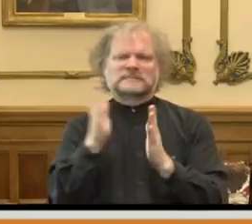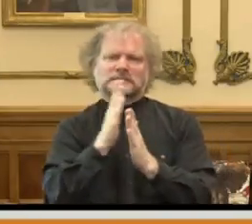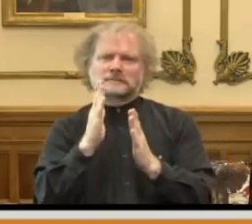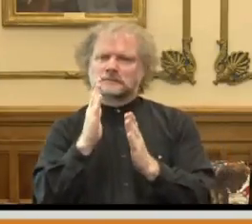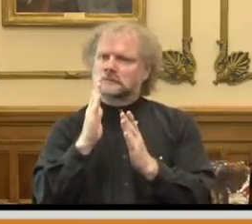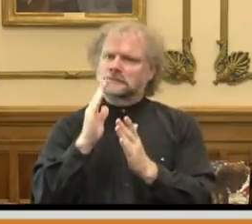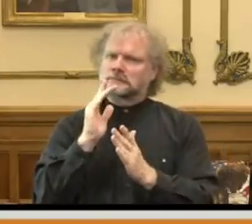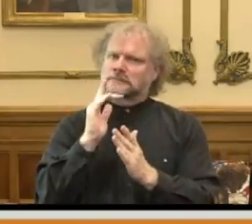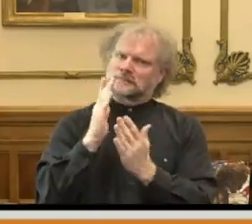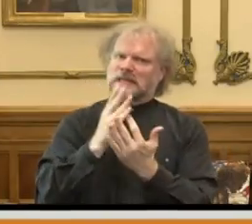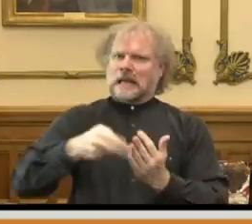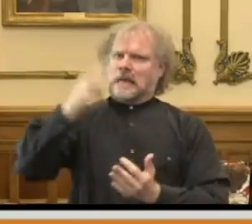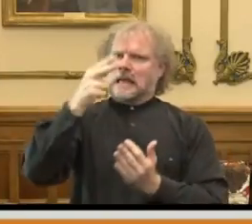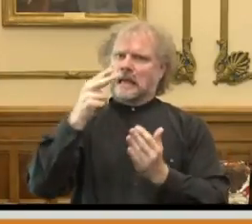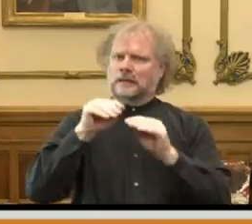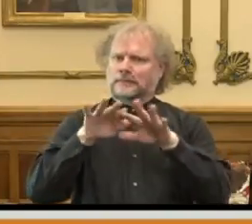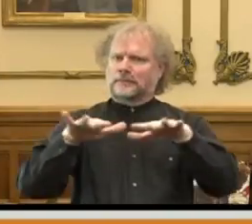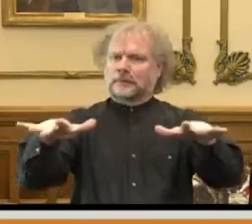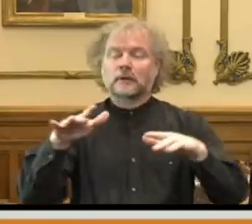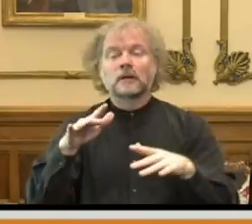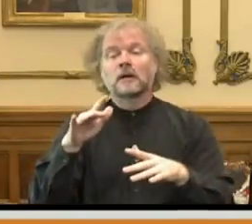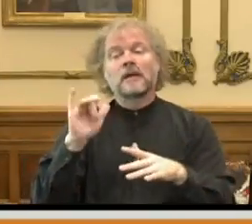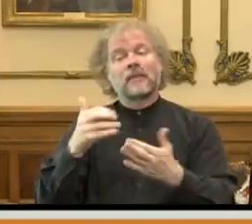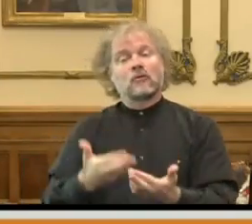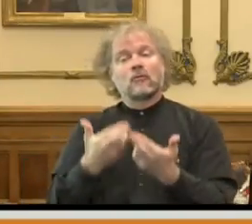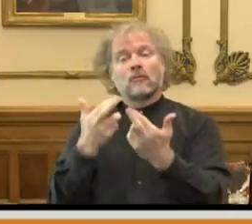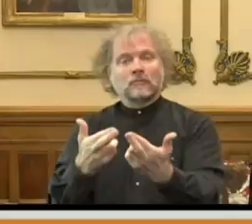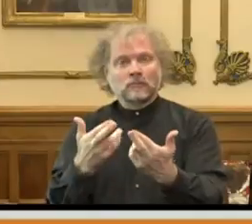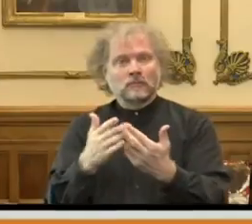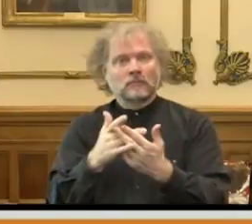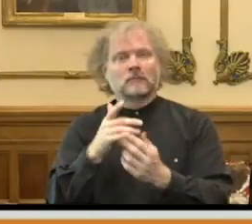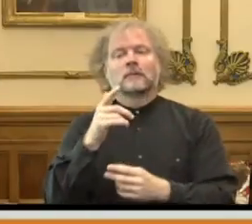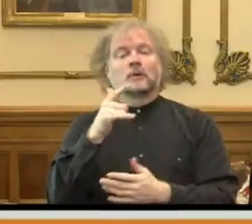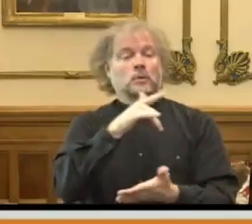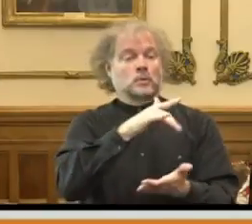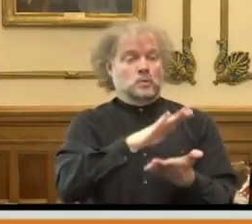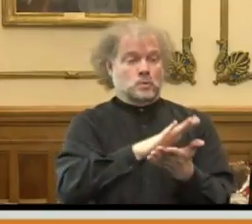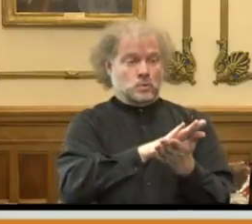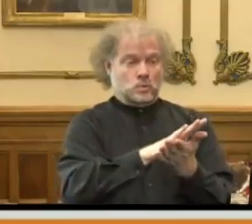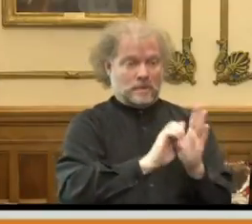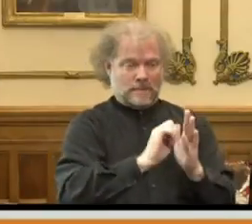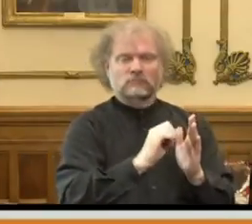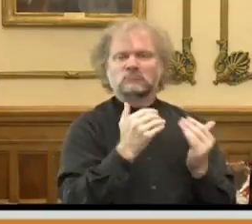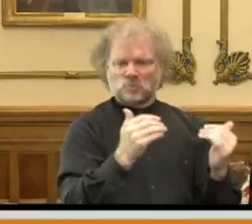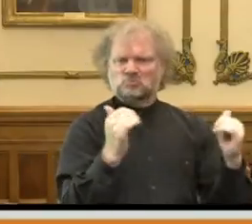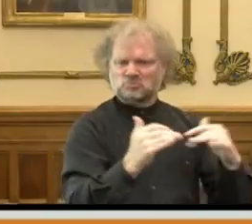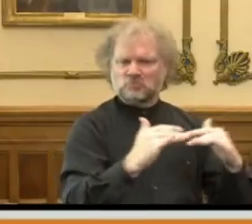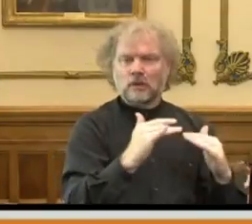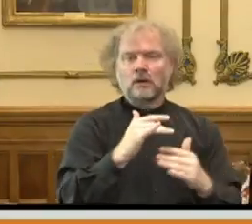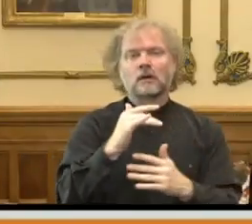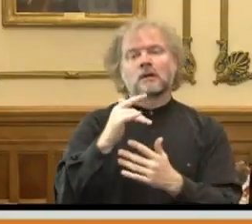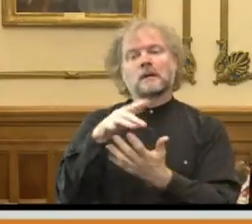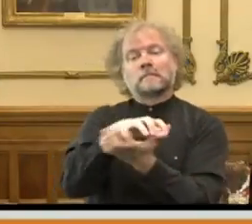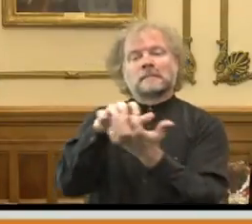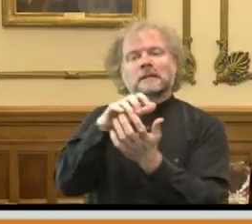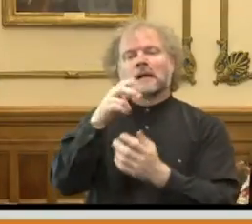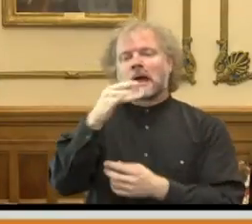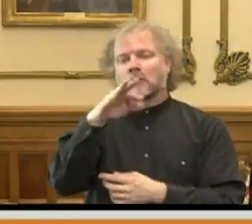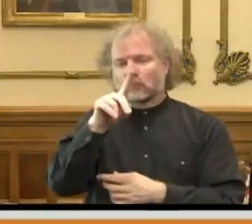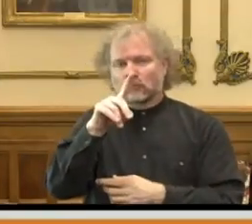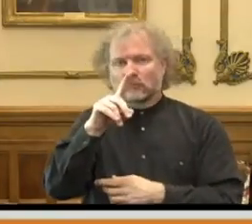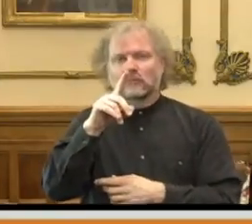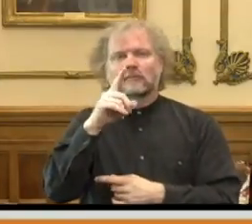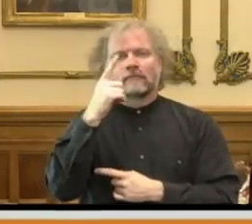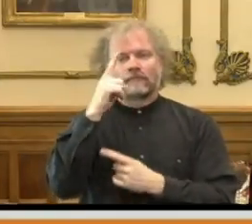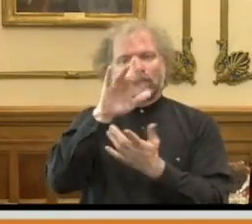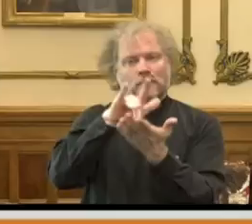spread. In this case, the recommendations include grade schools continue in person and that a hybrid learning approach be considered